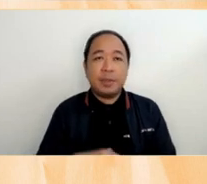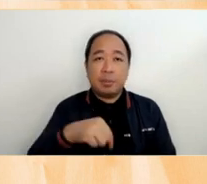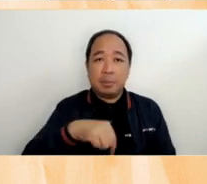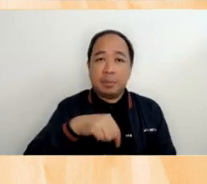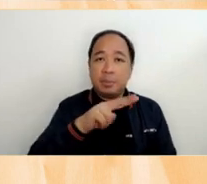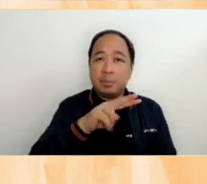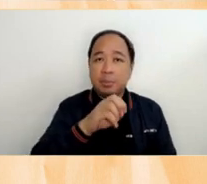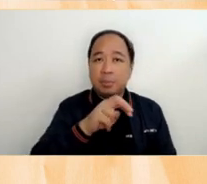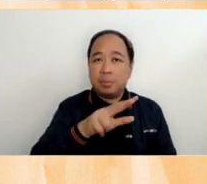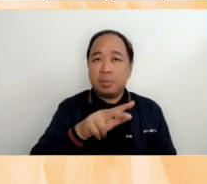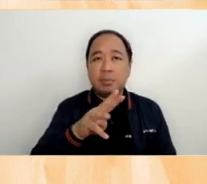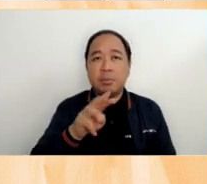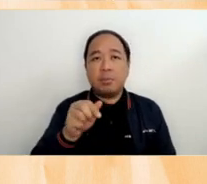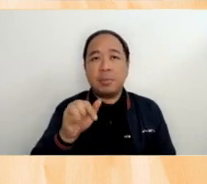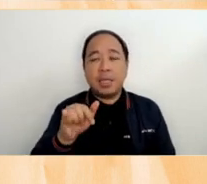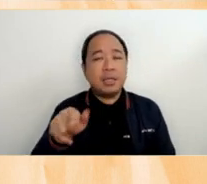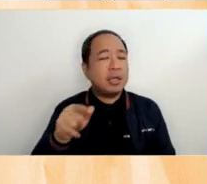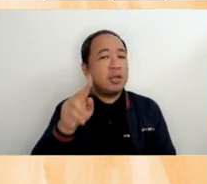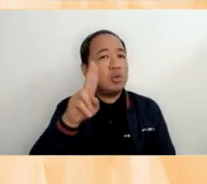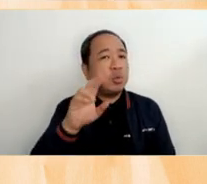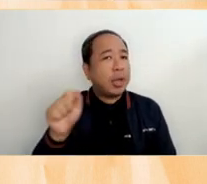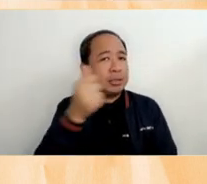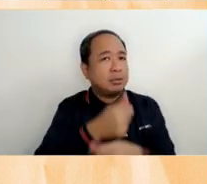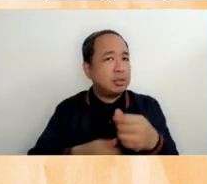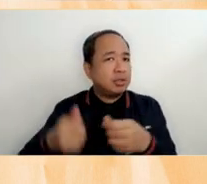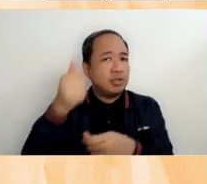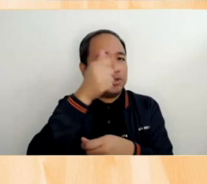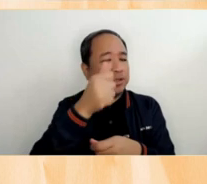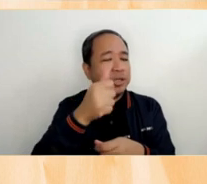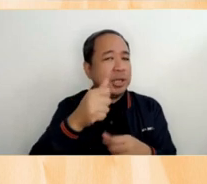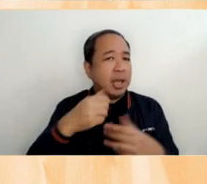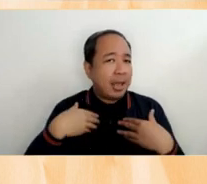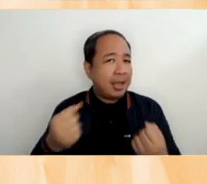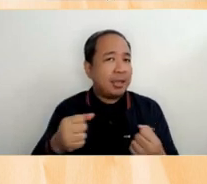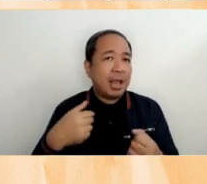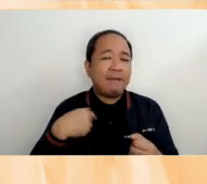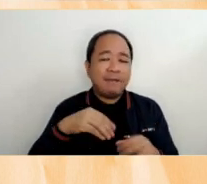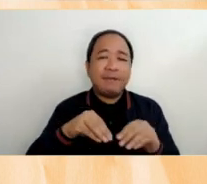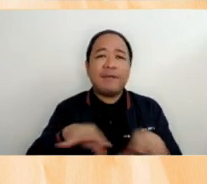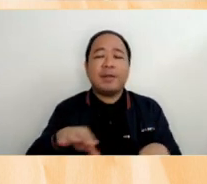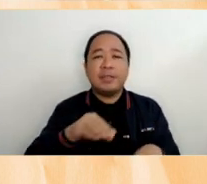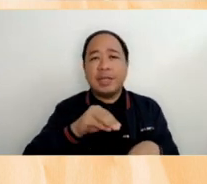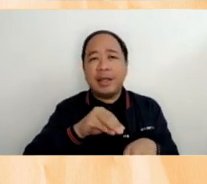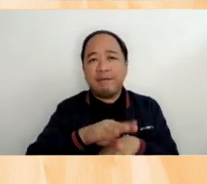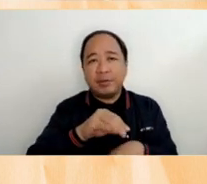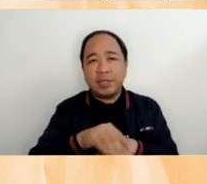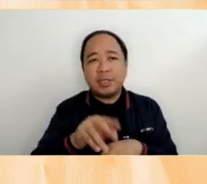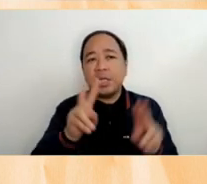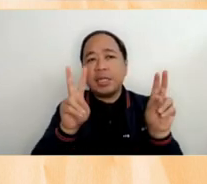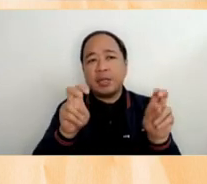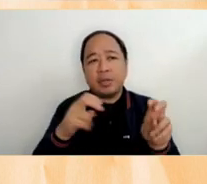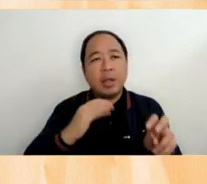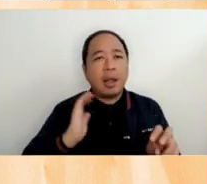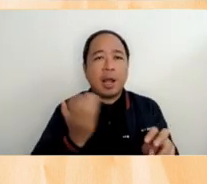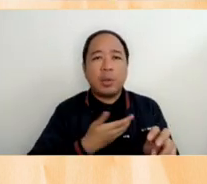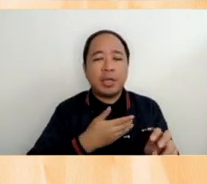and Isolation, which for the information of everybody, the U.S. Surgeon General is the